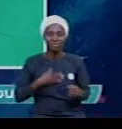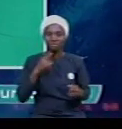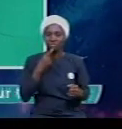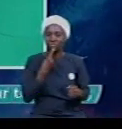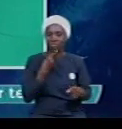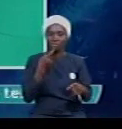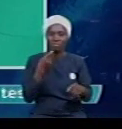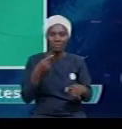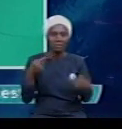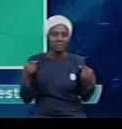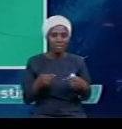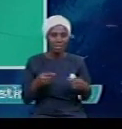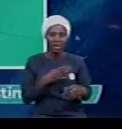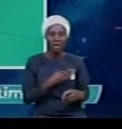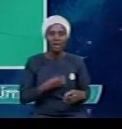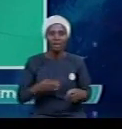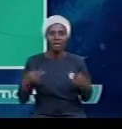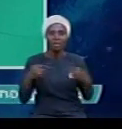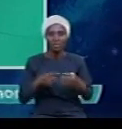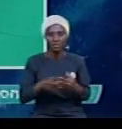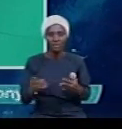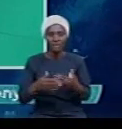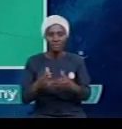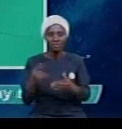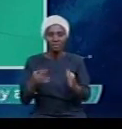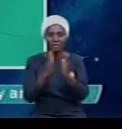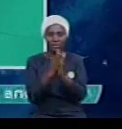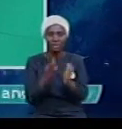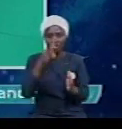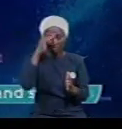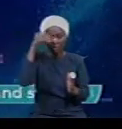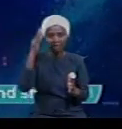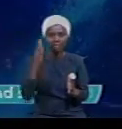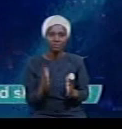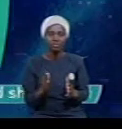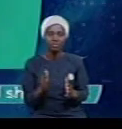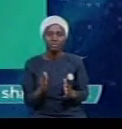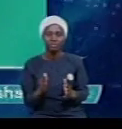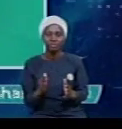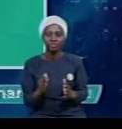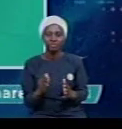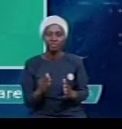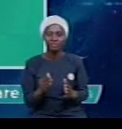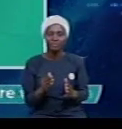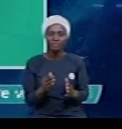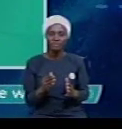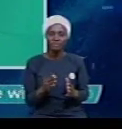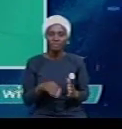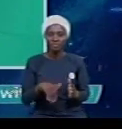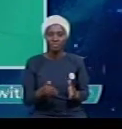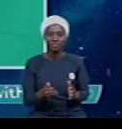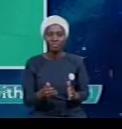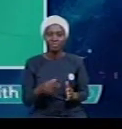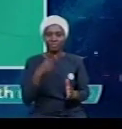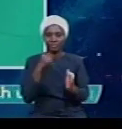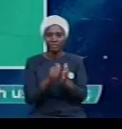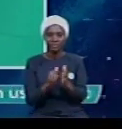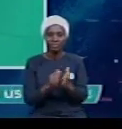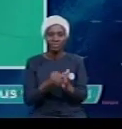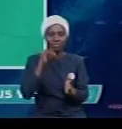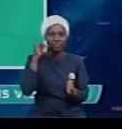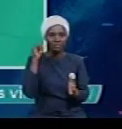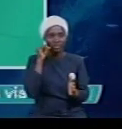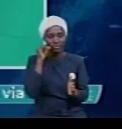pain disappeared. Directly from GS's Facebook page, Oluyinka Ajibade says, praise God. Yesterday, I got